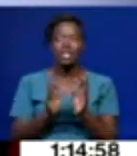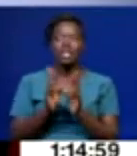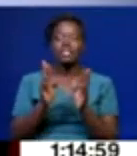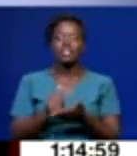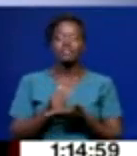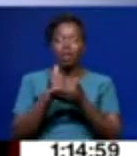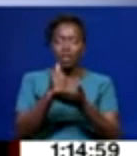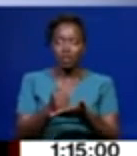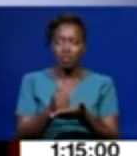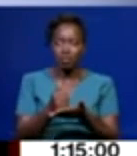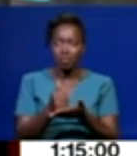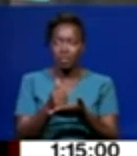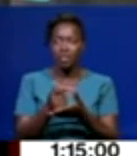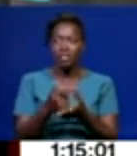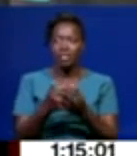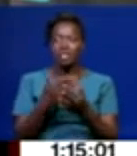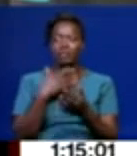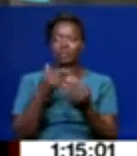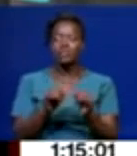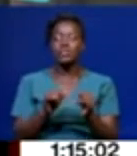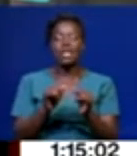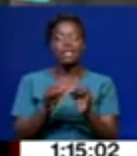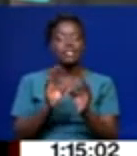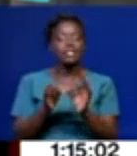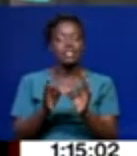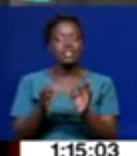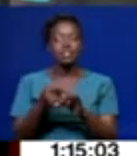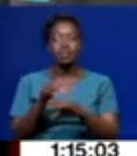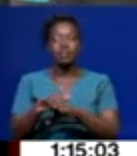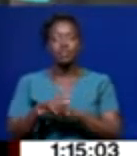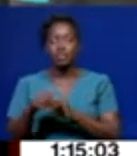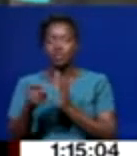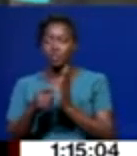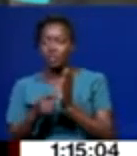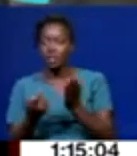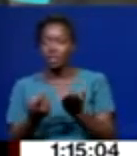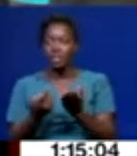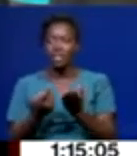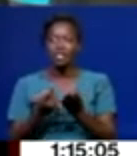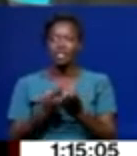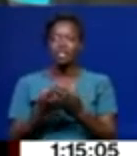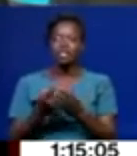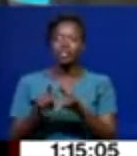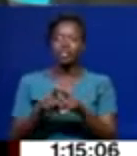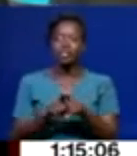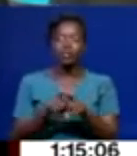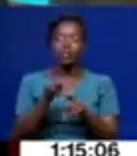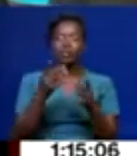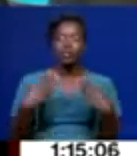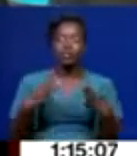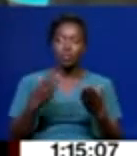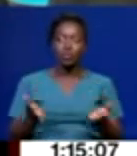help. When I wanted to try my hand at translating from English to Kiswahili, he's also one of the people